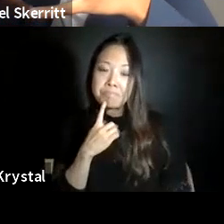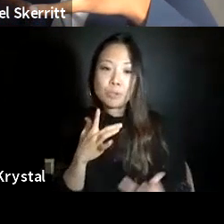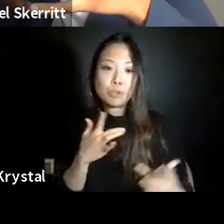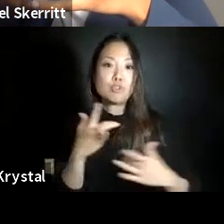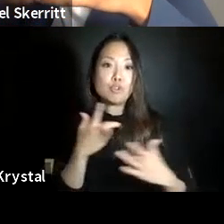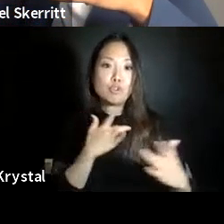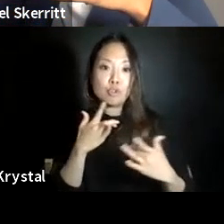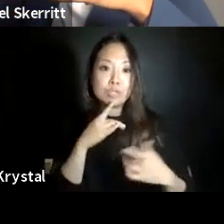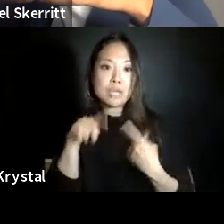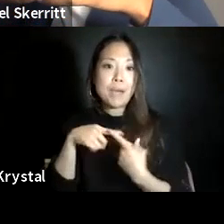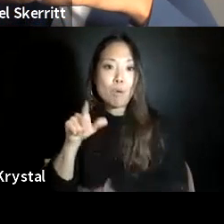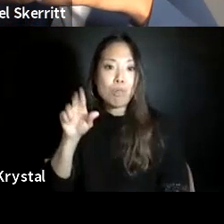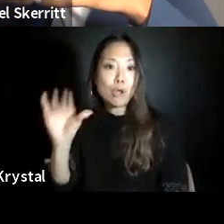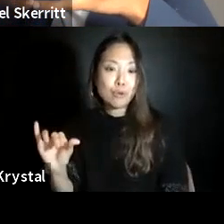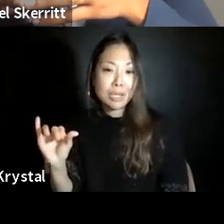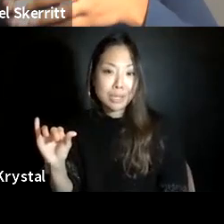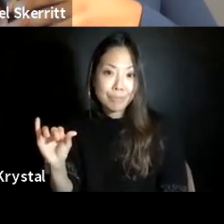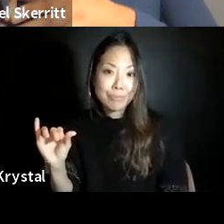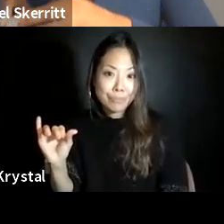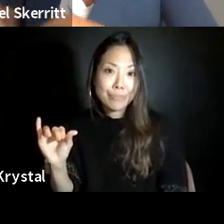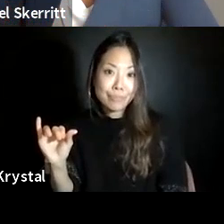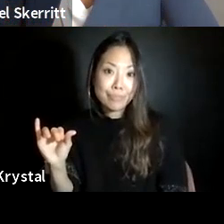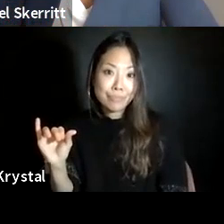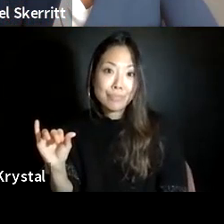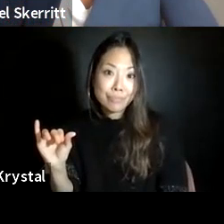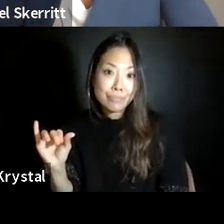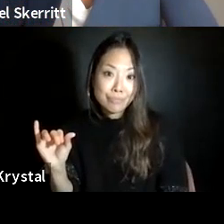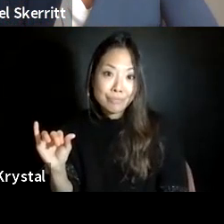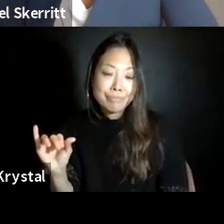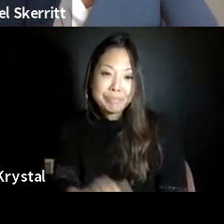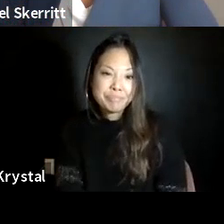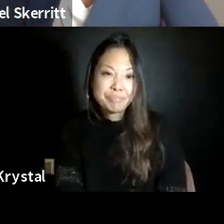a lottery in the method that has been described.